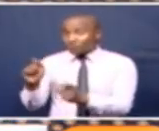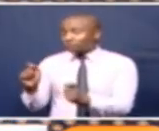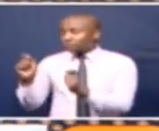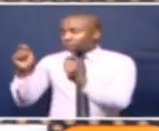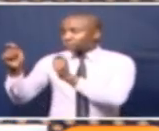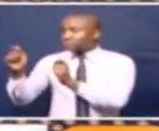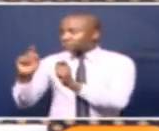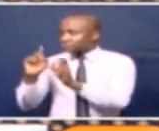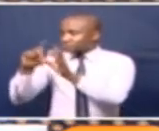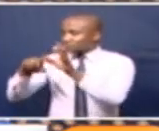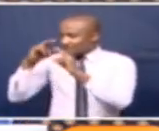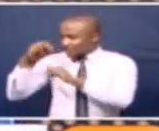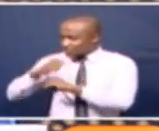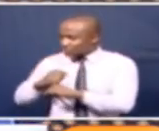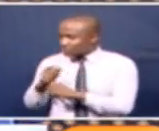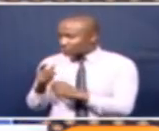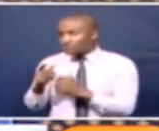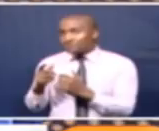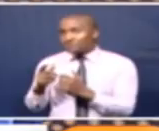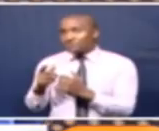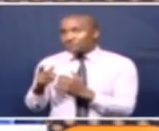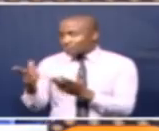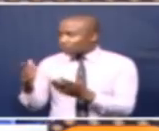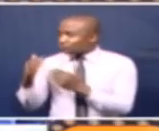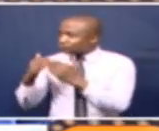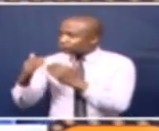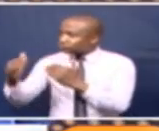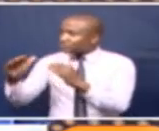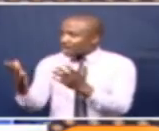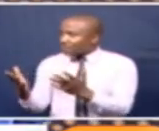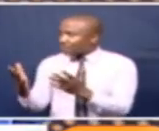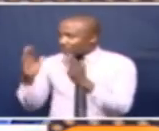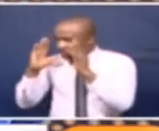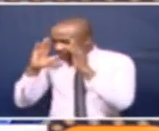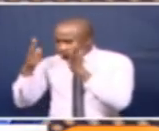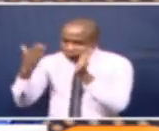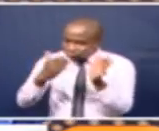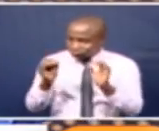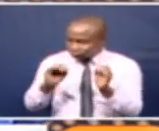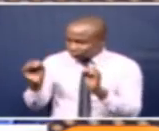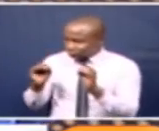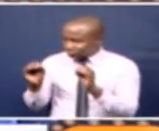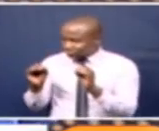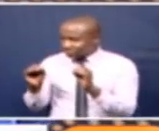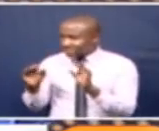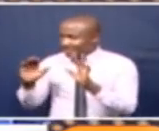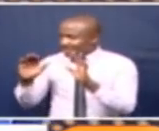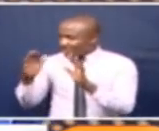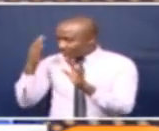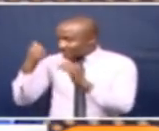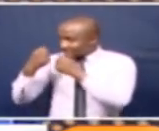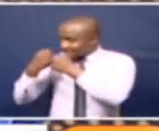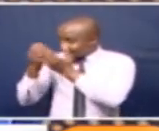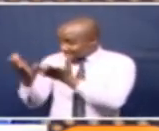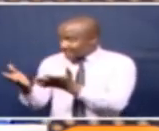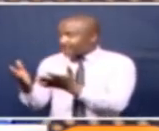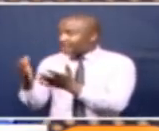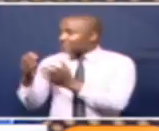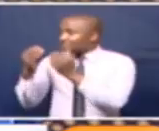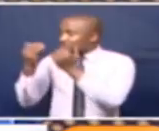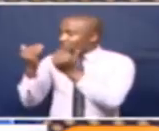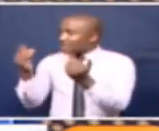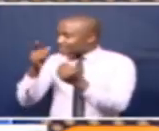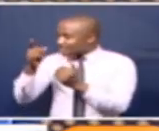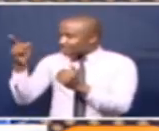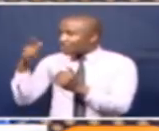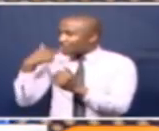another phase, how to sustain this and how not to lose focus? Because the challenge with a lot of children